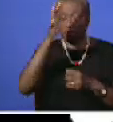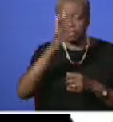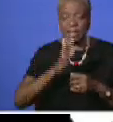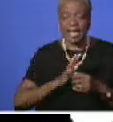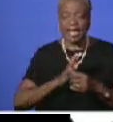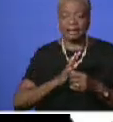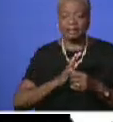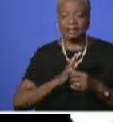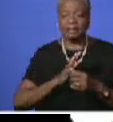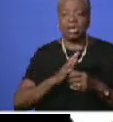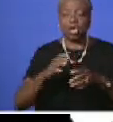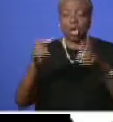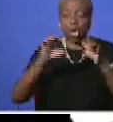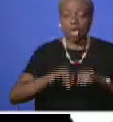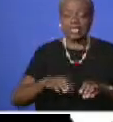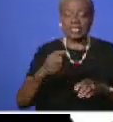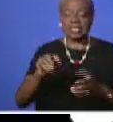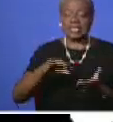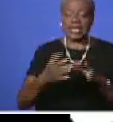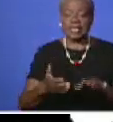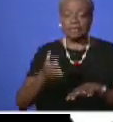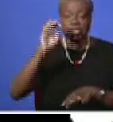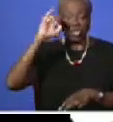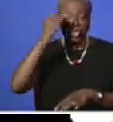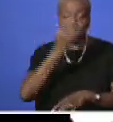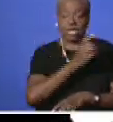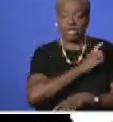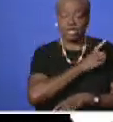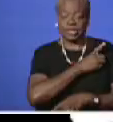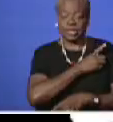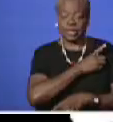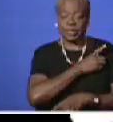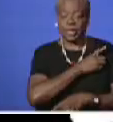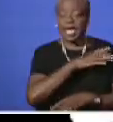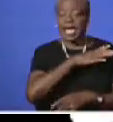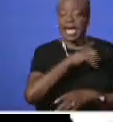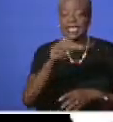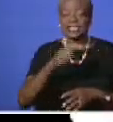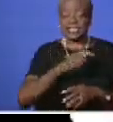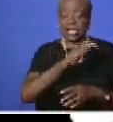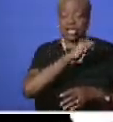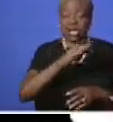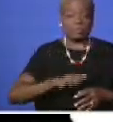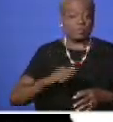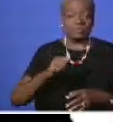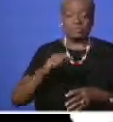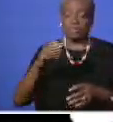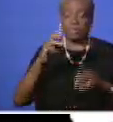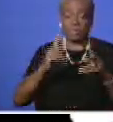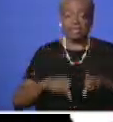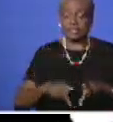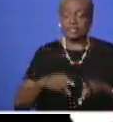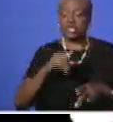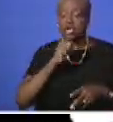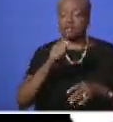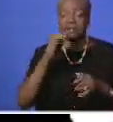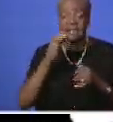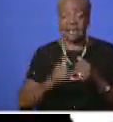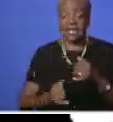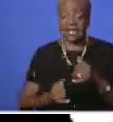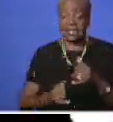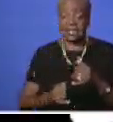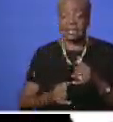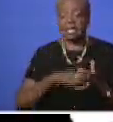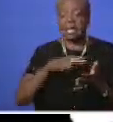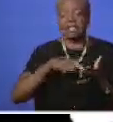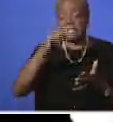of a John Doe, as the autopsy results of the victim have yet to be finalized. It's alleged these men may have been involved in the murder of